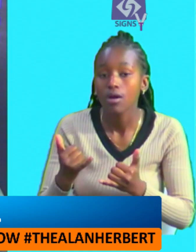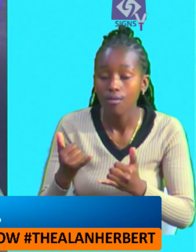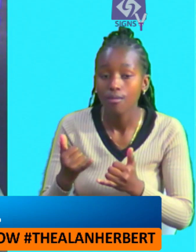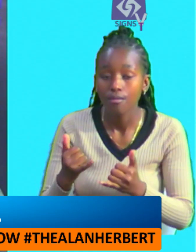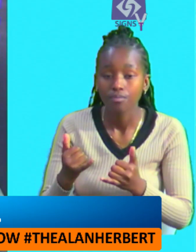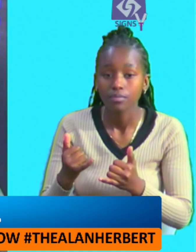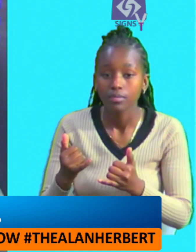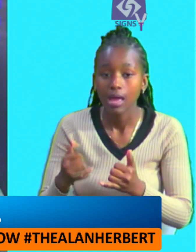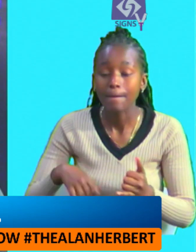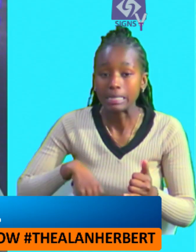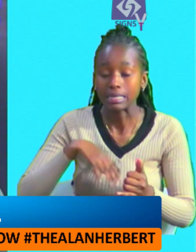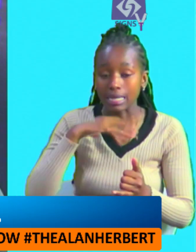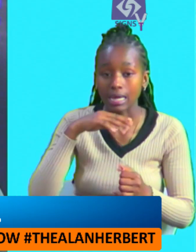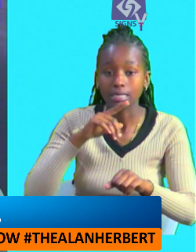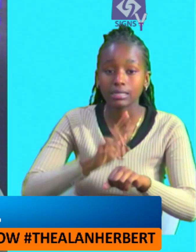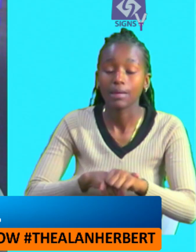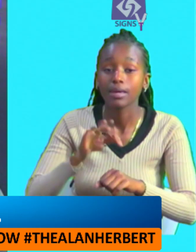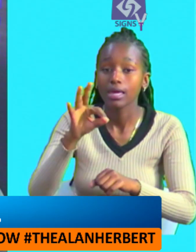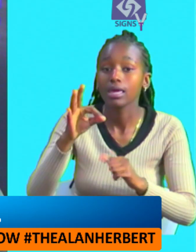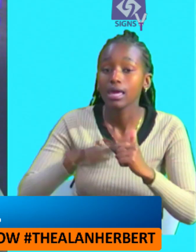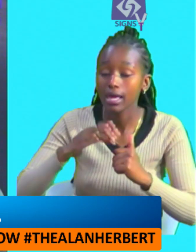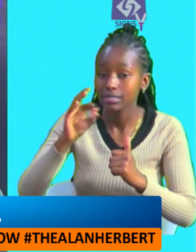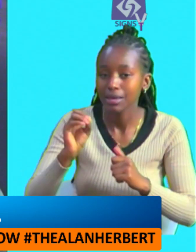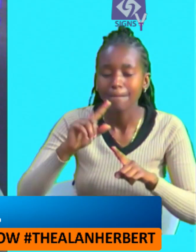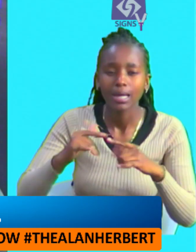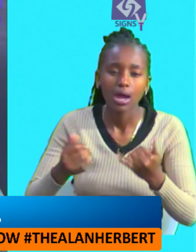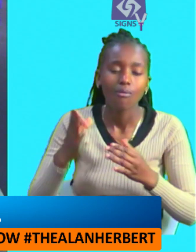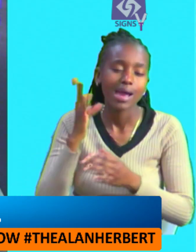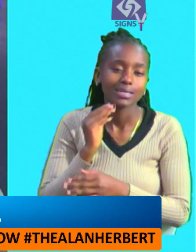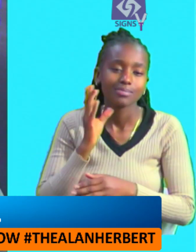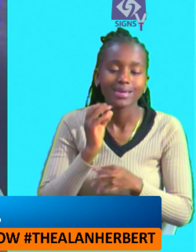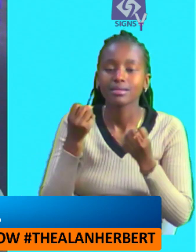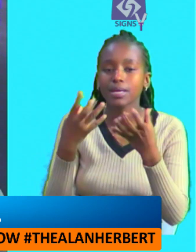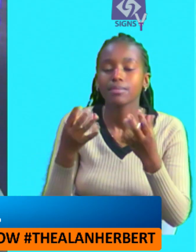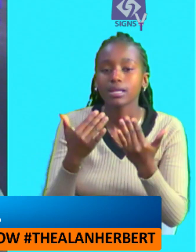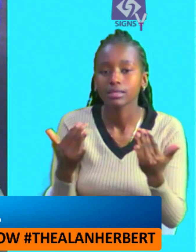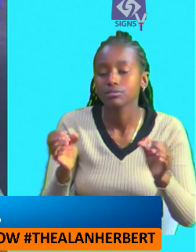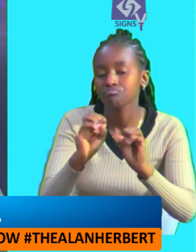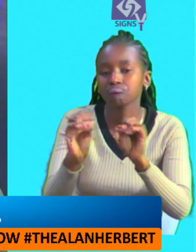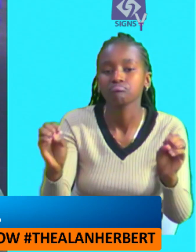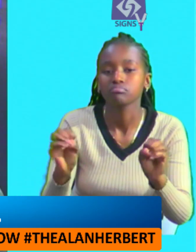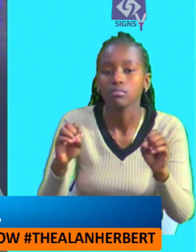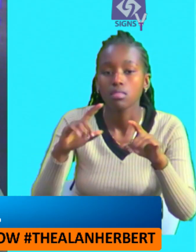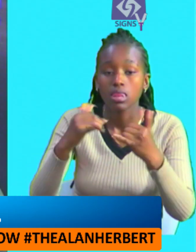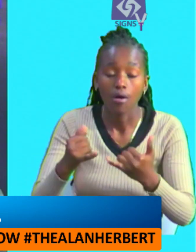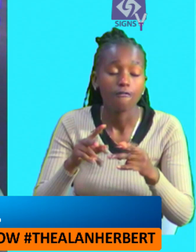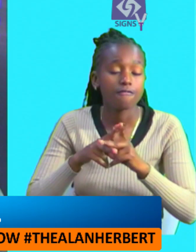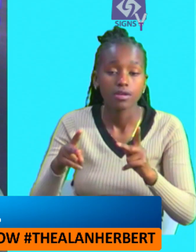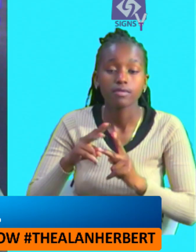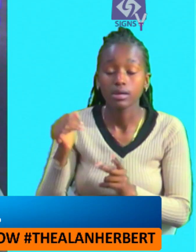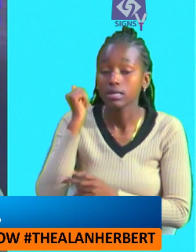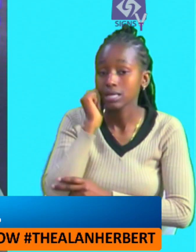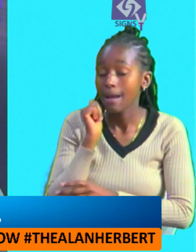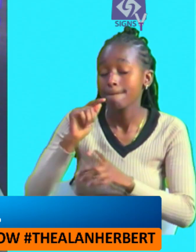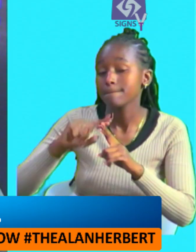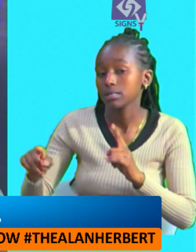Anyway, yeah, that is what he told me. Yeah. And ikaafamiwa on Friday. I